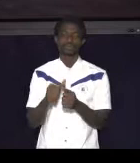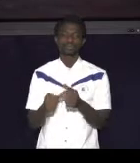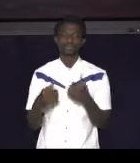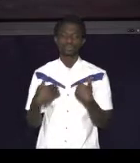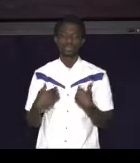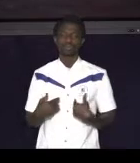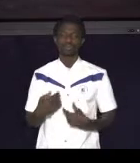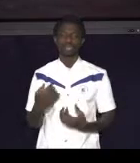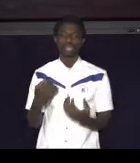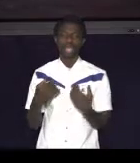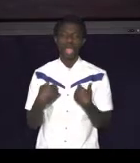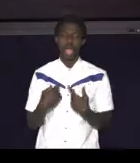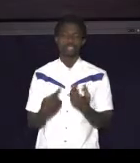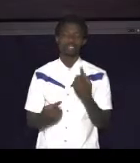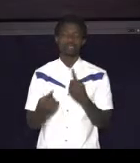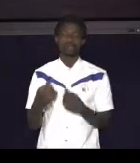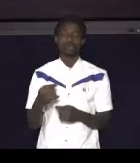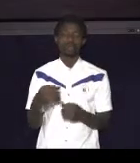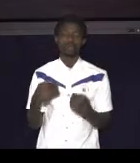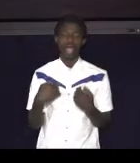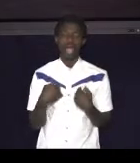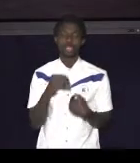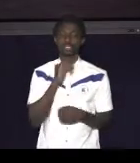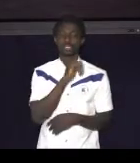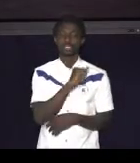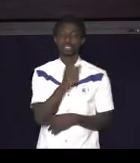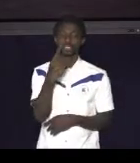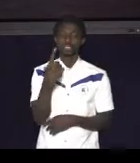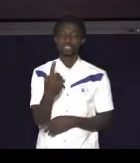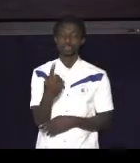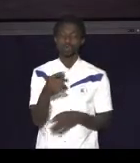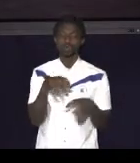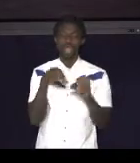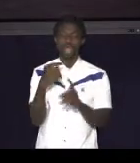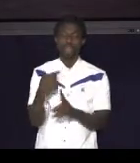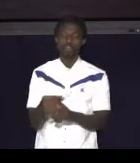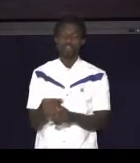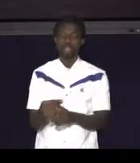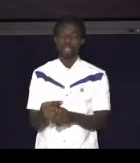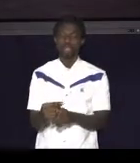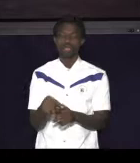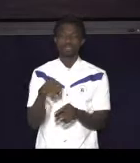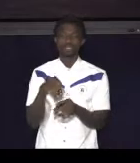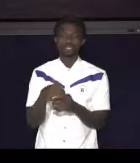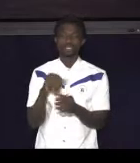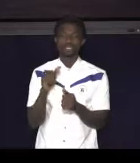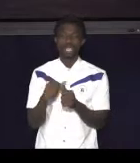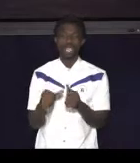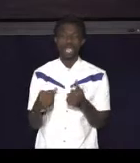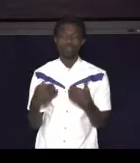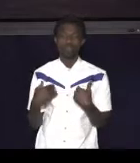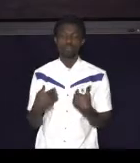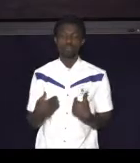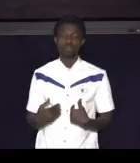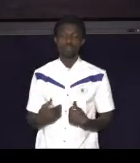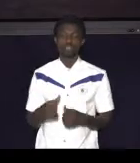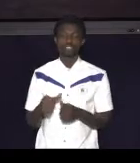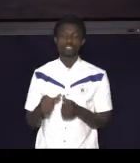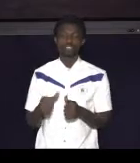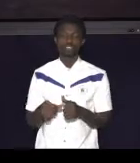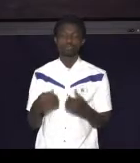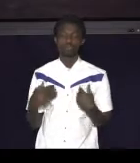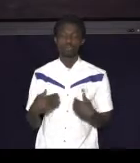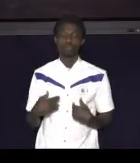Everybody has come. Has is a singular verb. In everybody has come, has